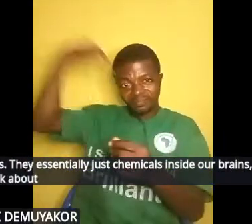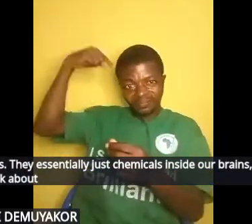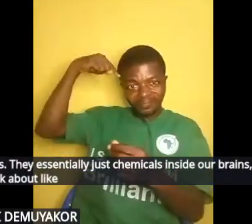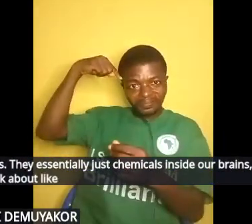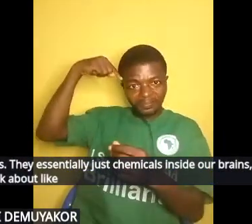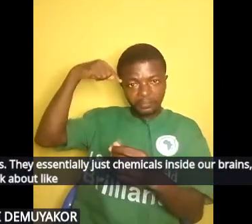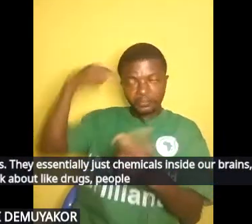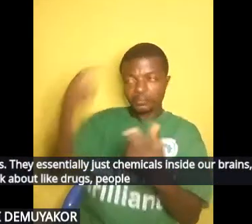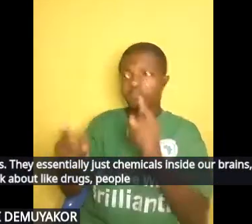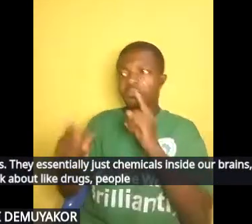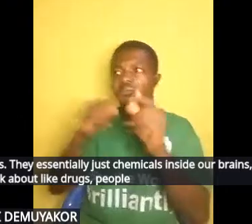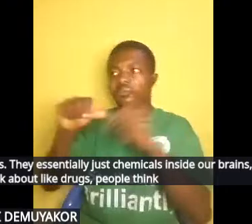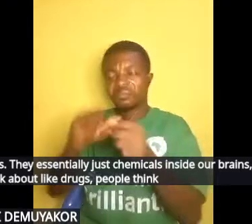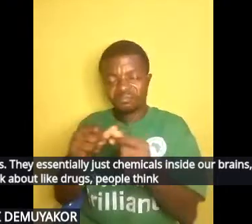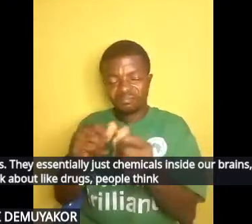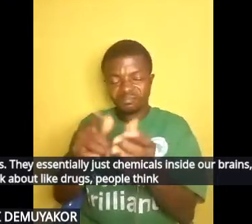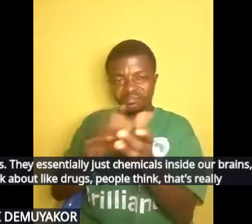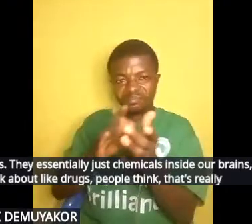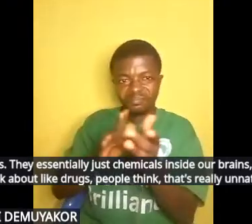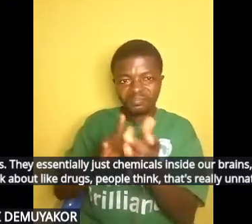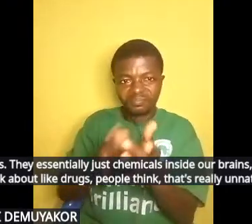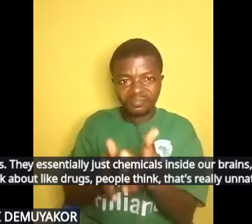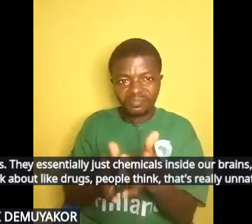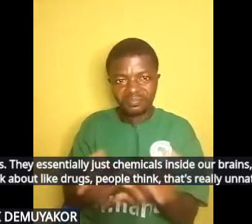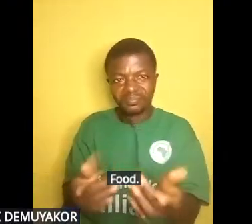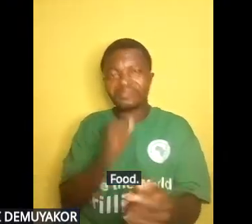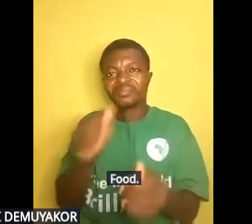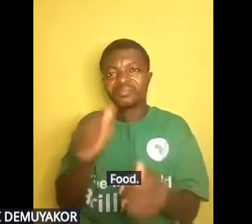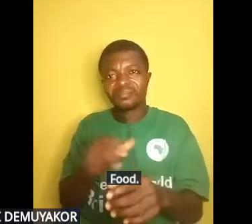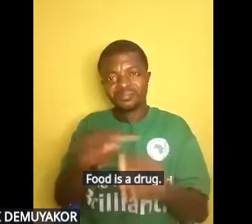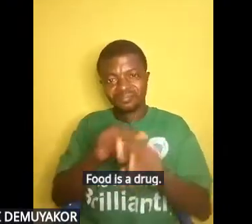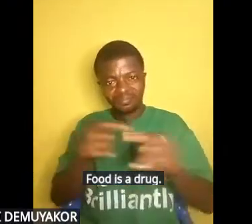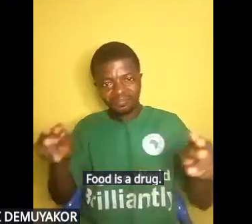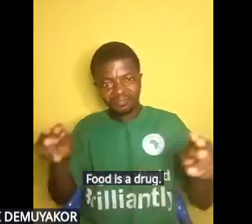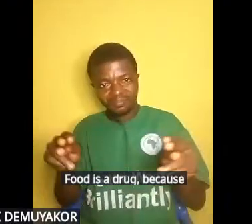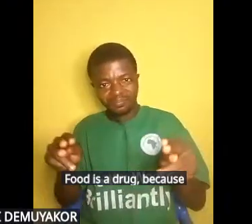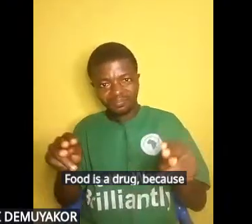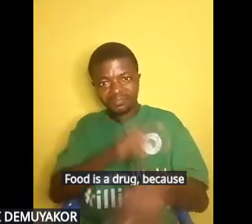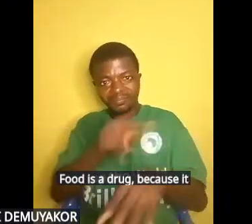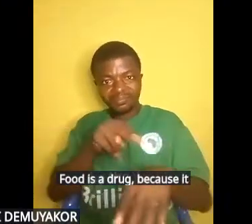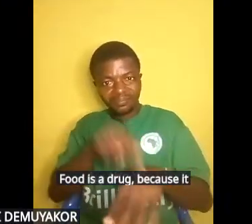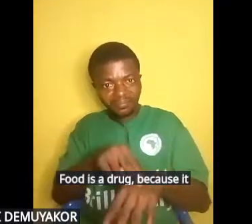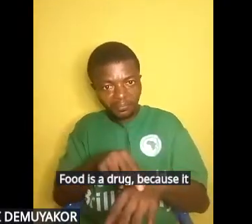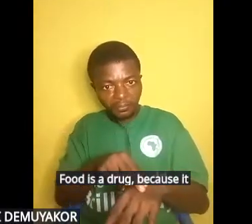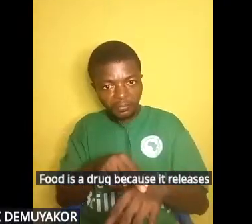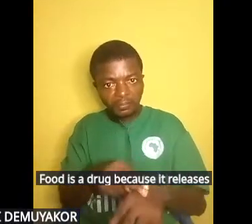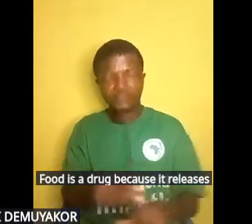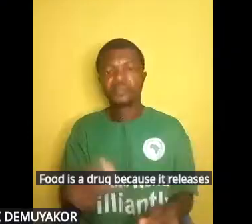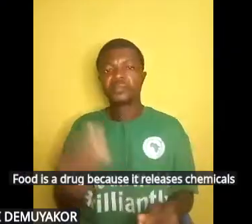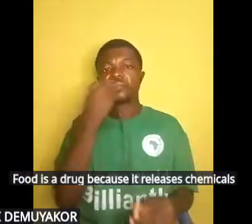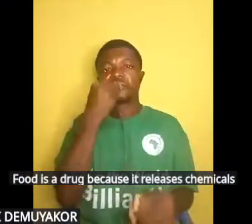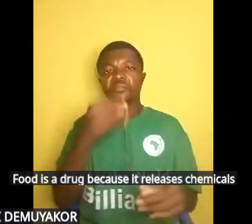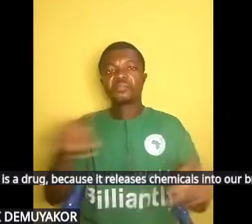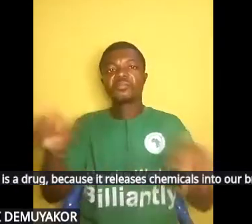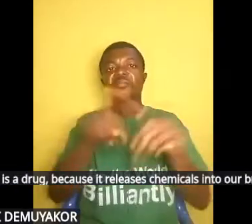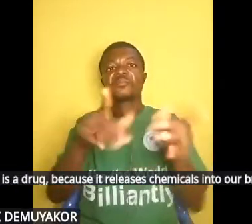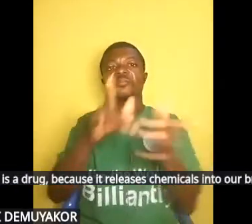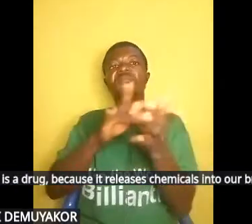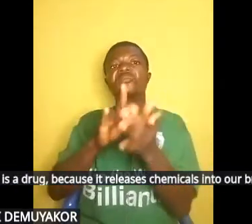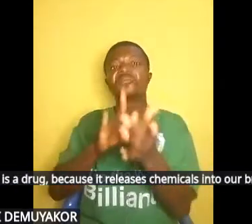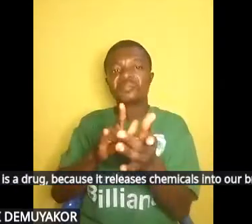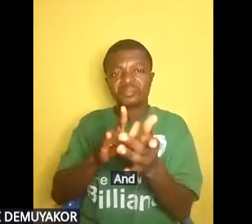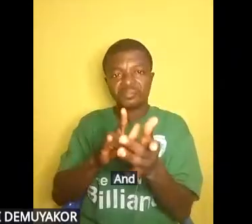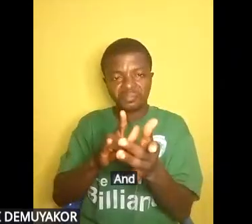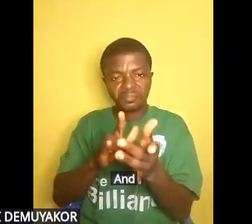drugs, people think, oh, that's really unnatural. Food is a drug because it releases chemicals into our brain. And